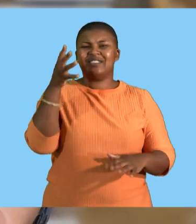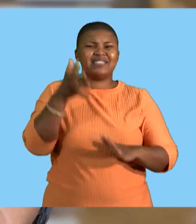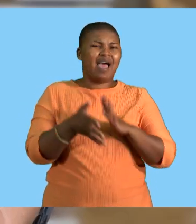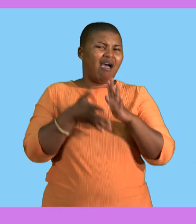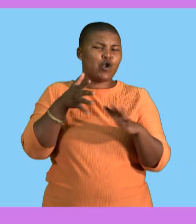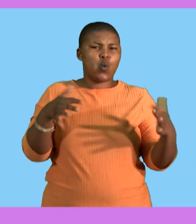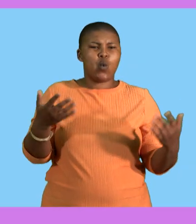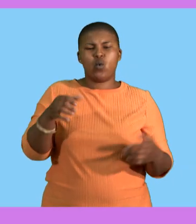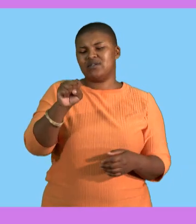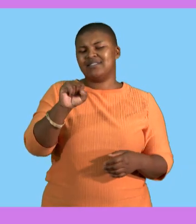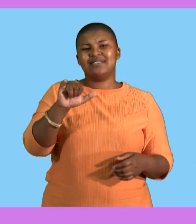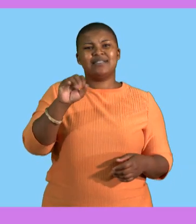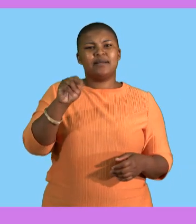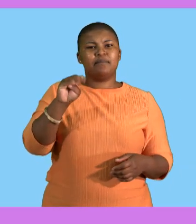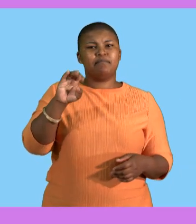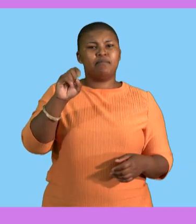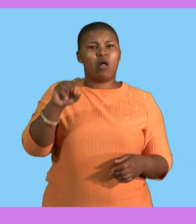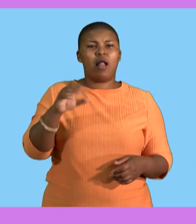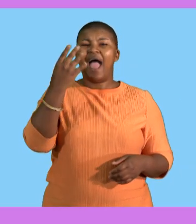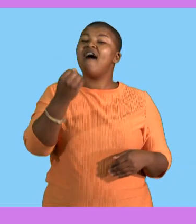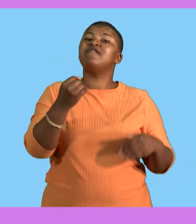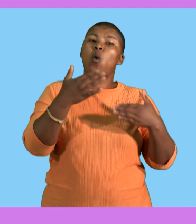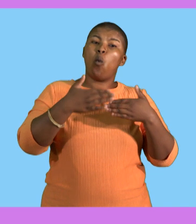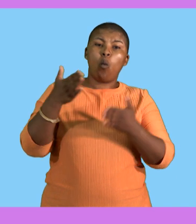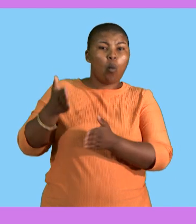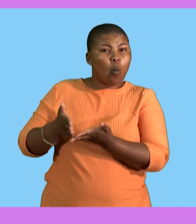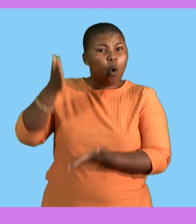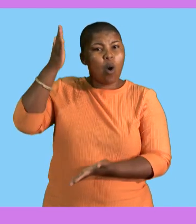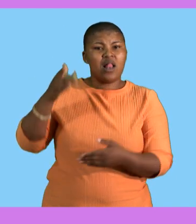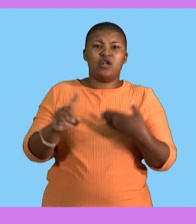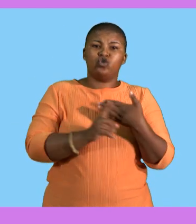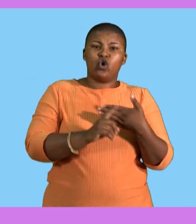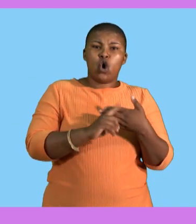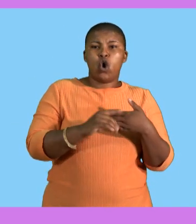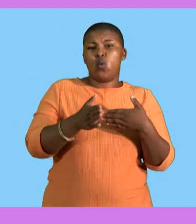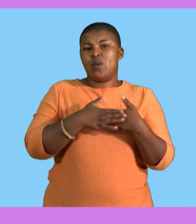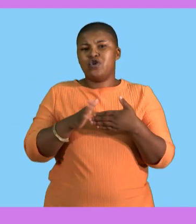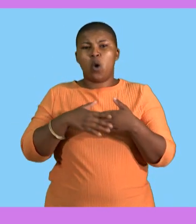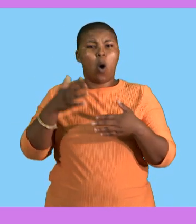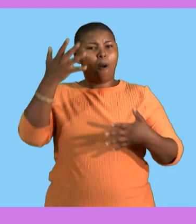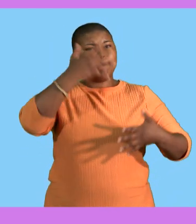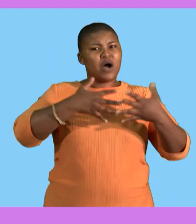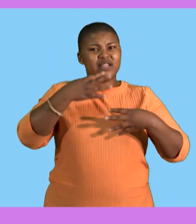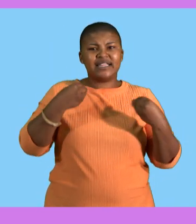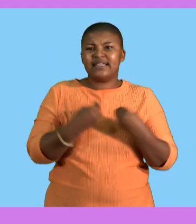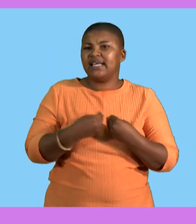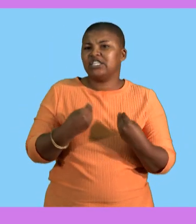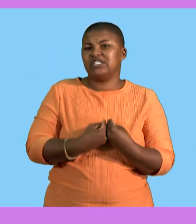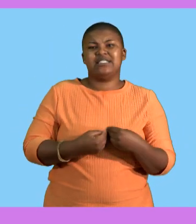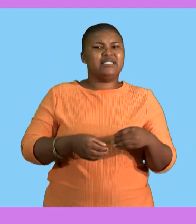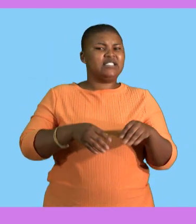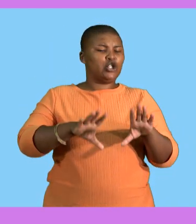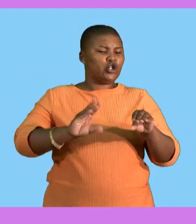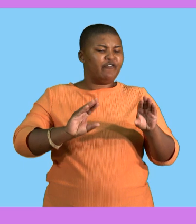features such as doors, windows, garage openings, bathroom utilities, furniture,